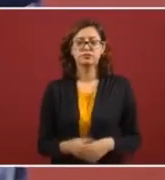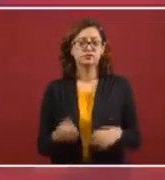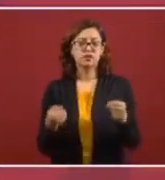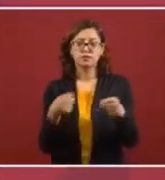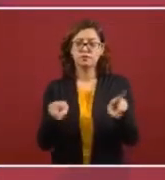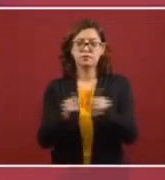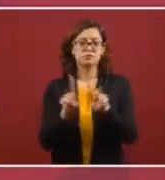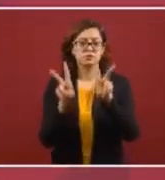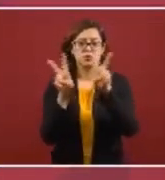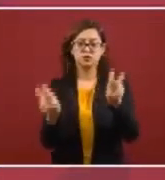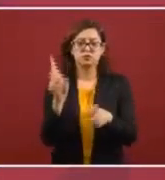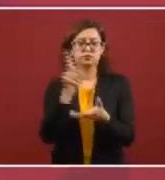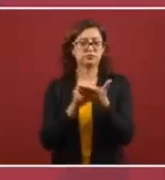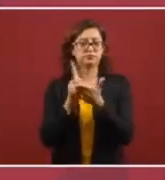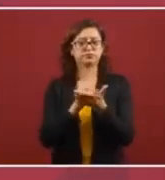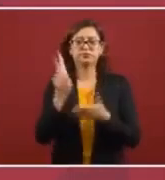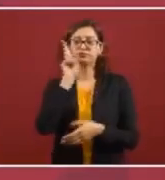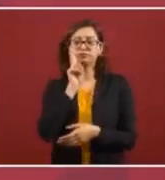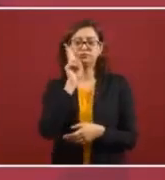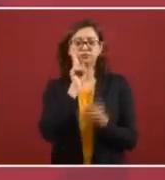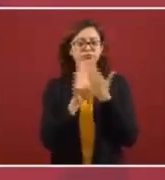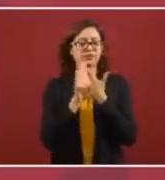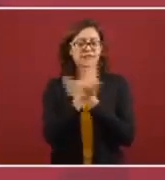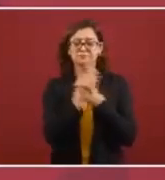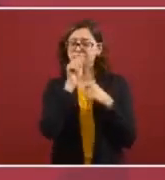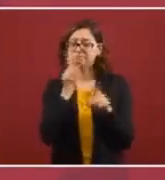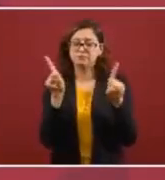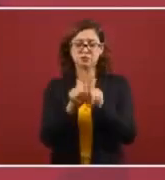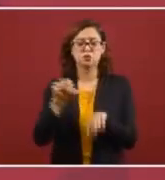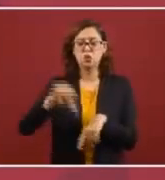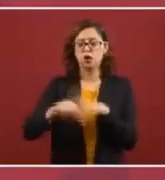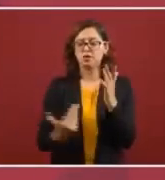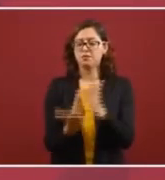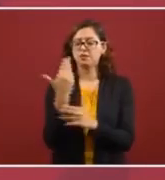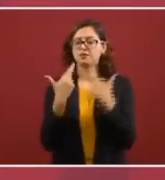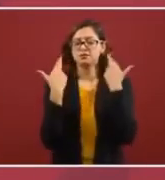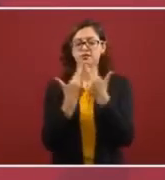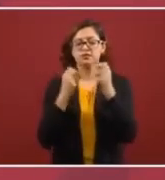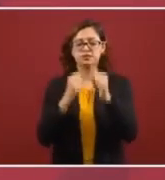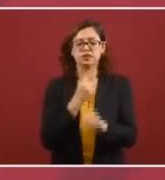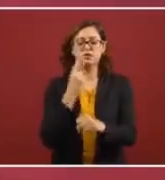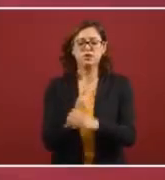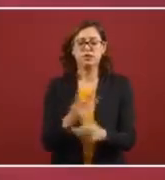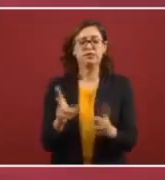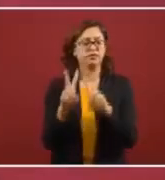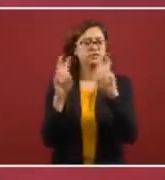Like that of addiction, and we've dealt with that matter.